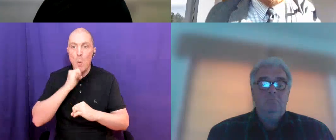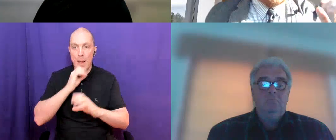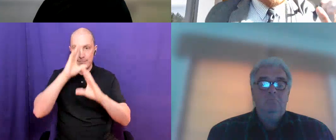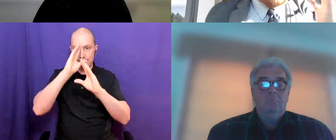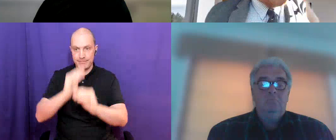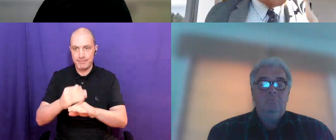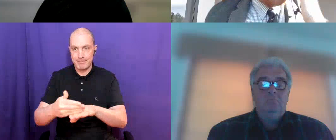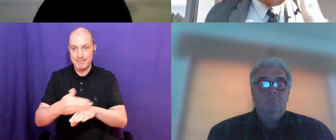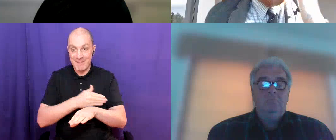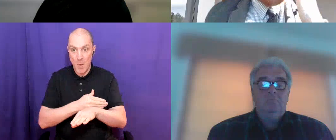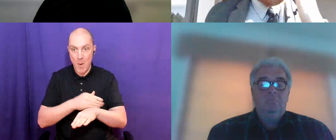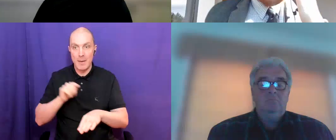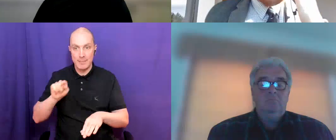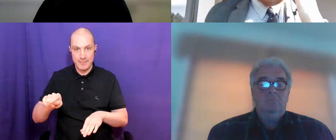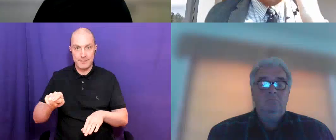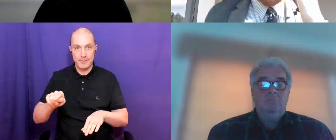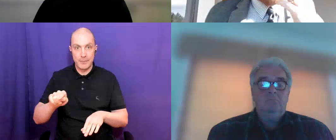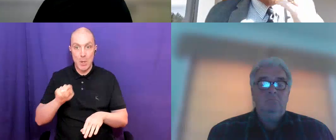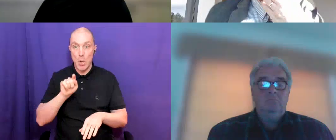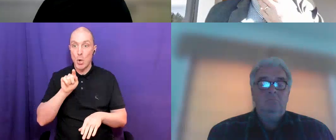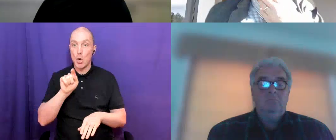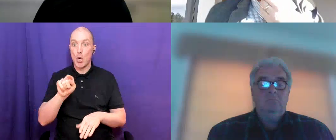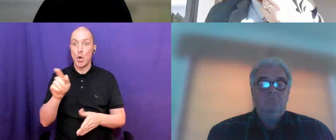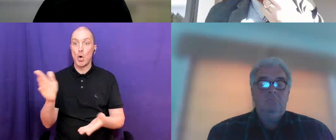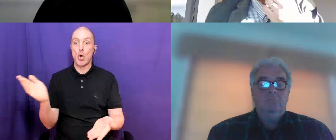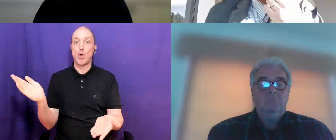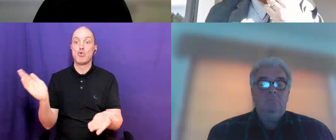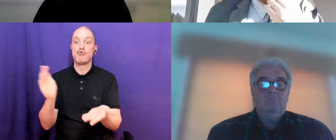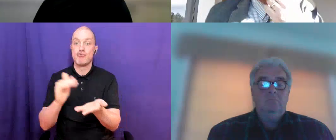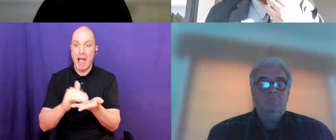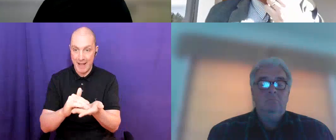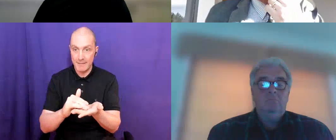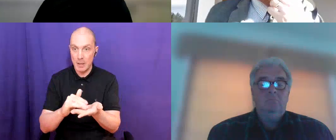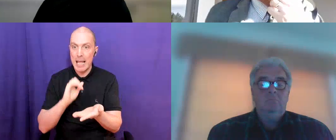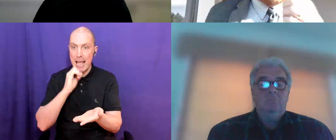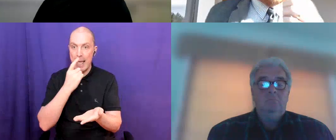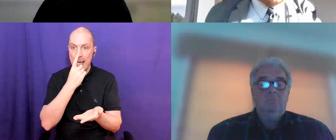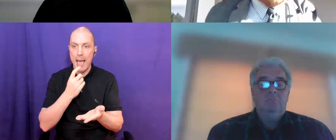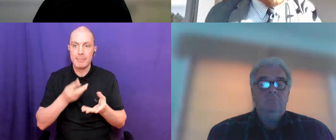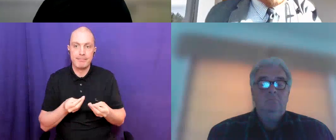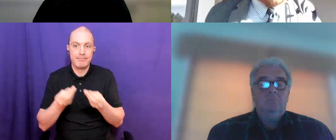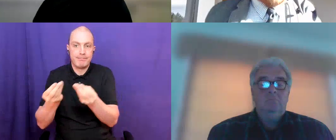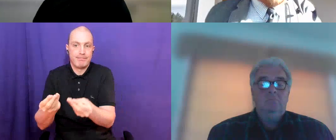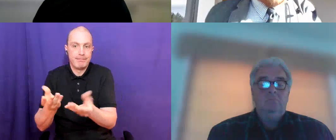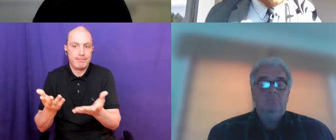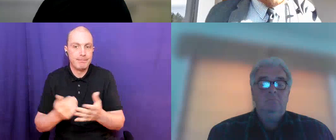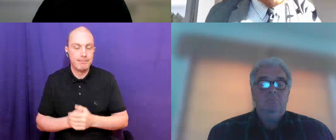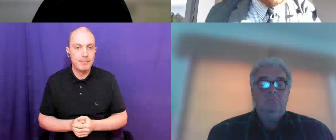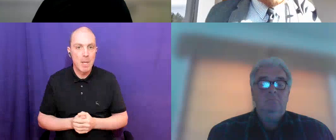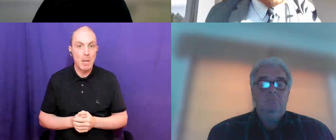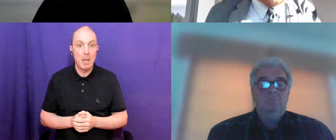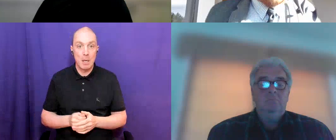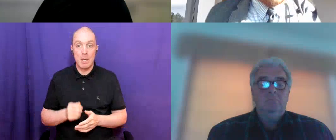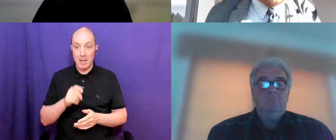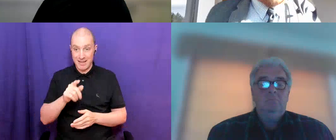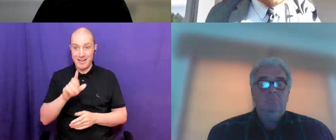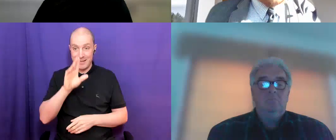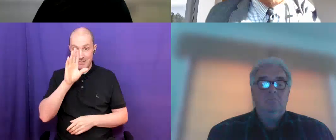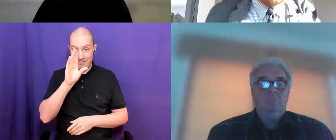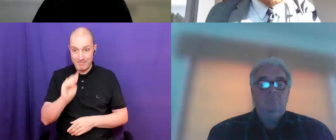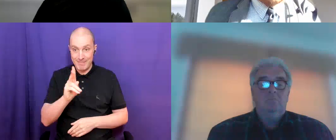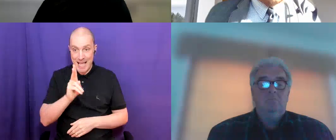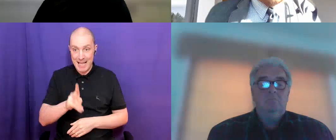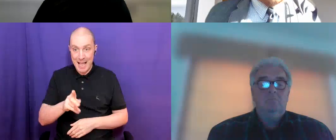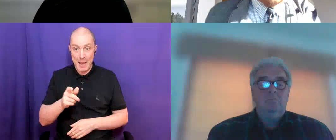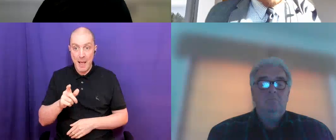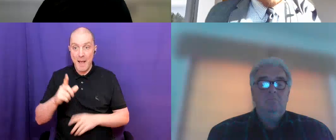of the count. So on arrival, we'll be able to confirm that to you. As I mentioned, photography, not just in your mobile